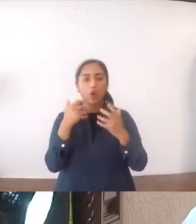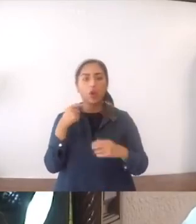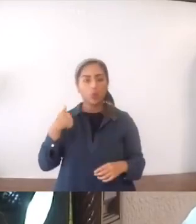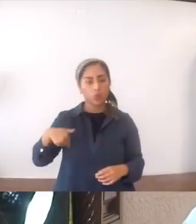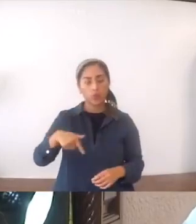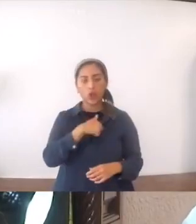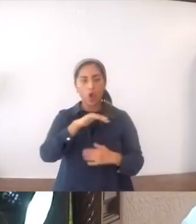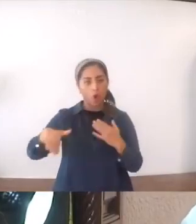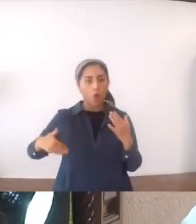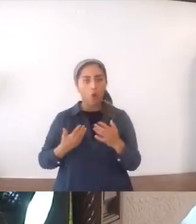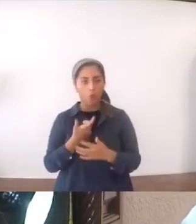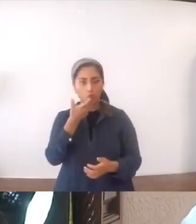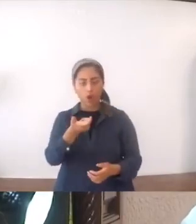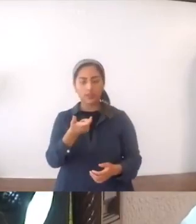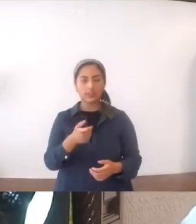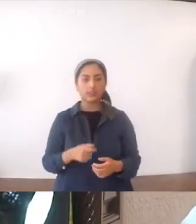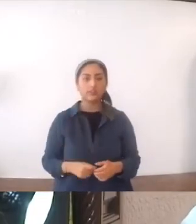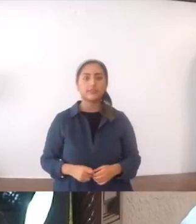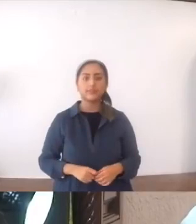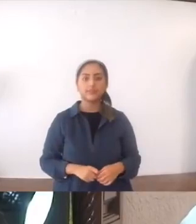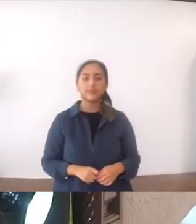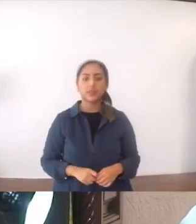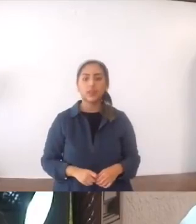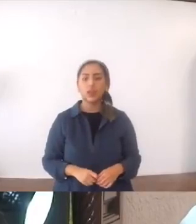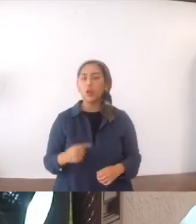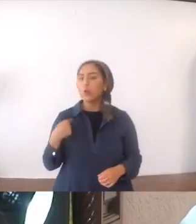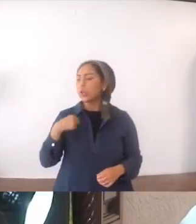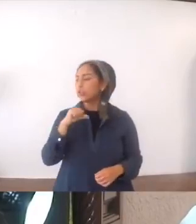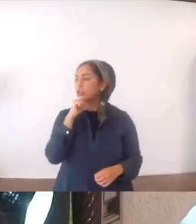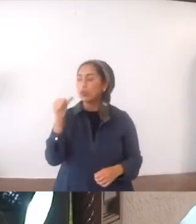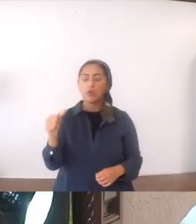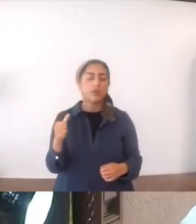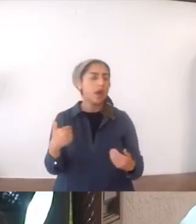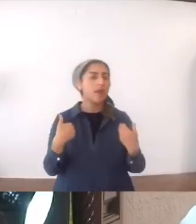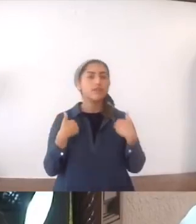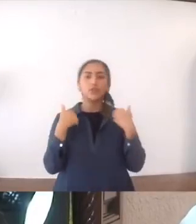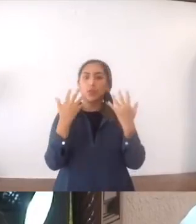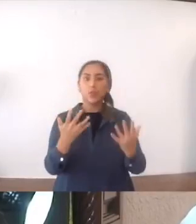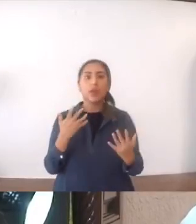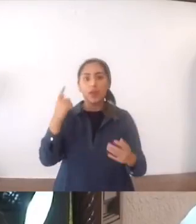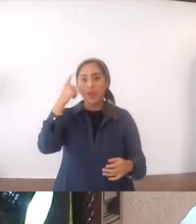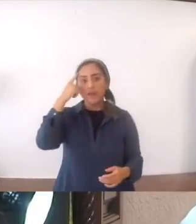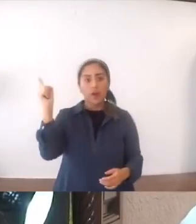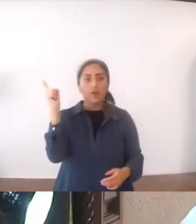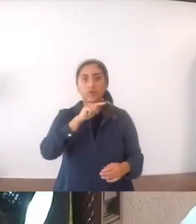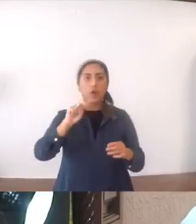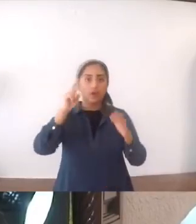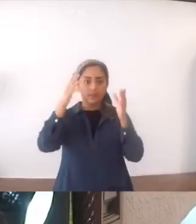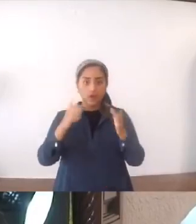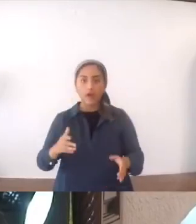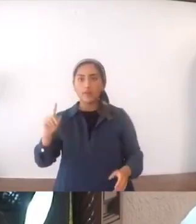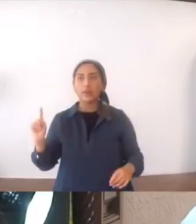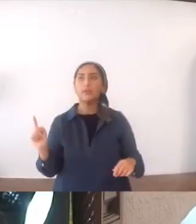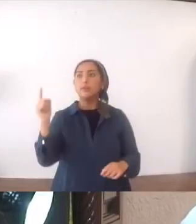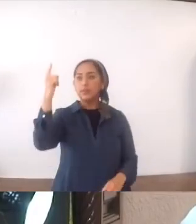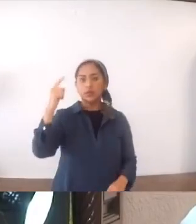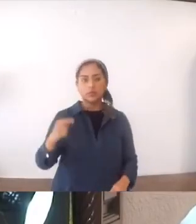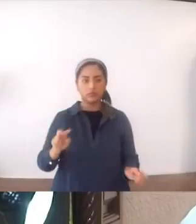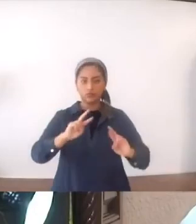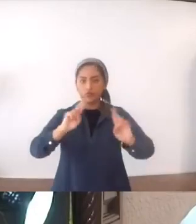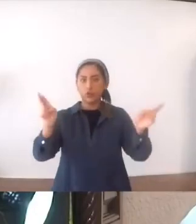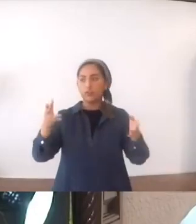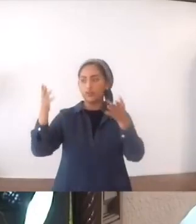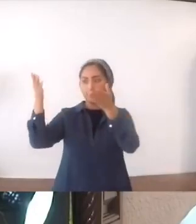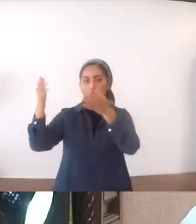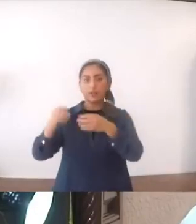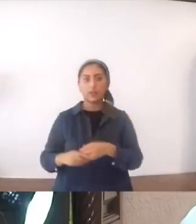esos son los videos que quiero que veamos todos. And those are the videos that I want you to No show, hay que to esperar a see. que salga el falso profeta. We don't have to wait the fake